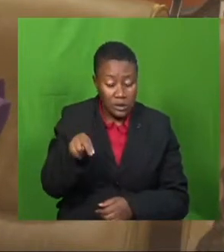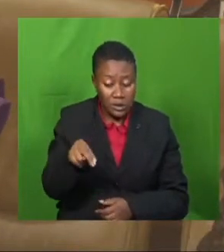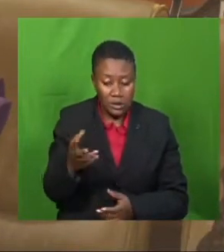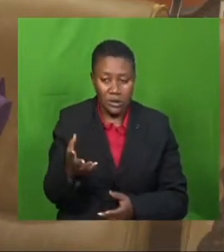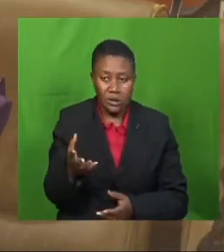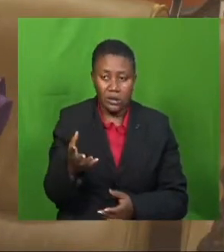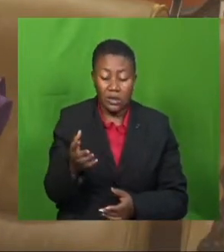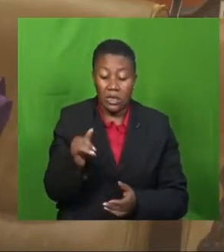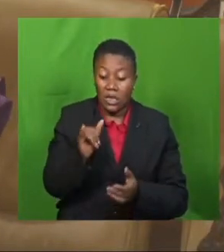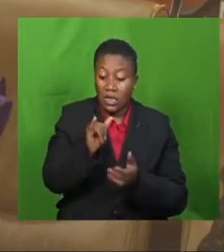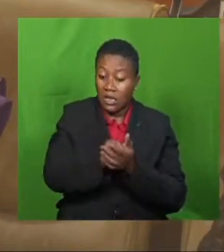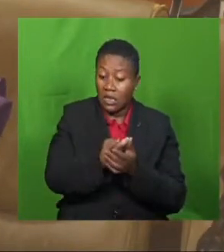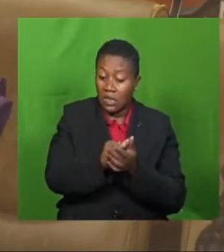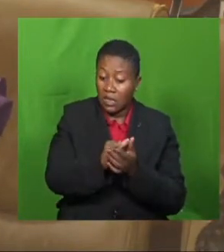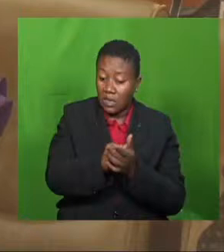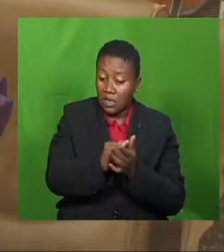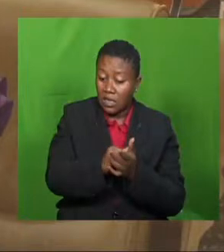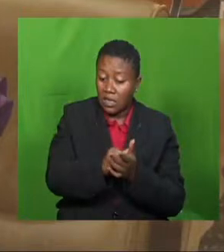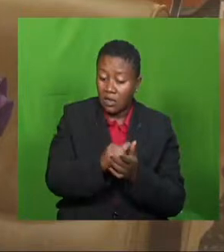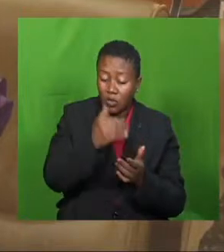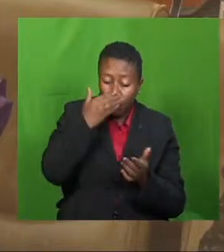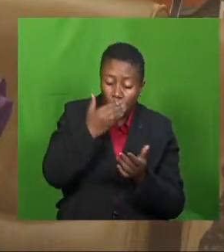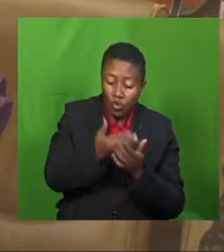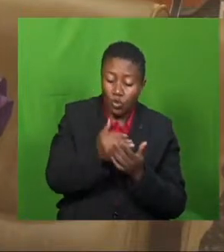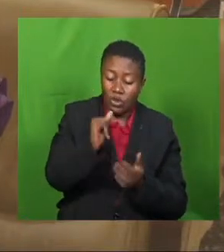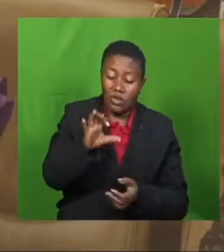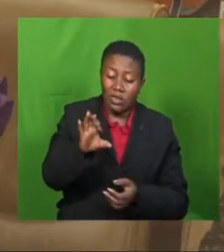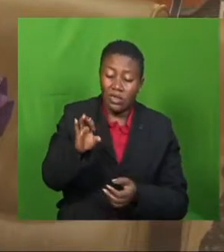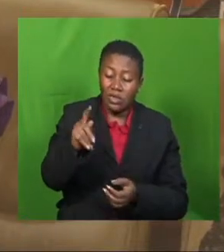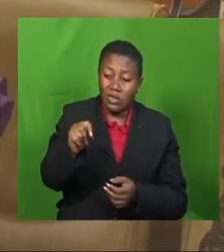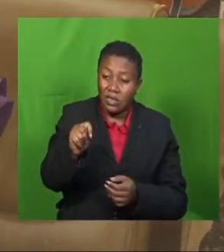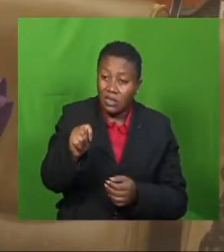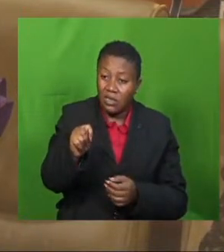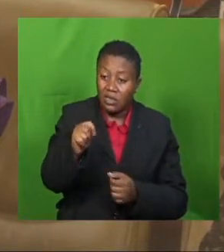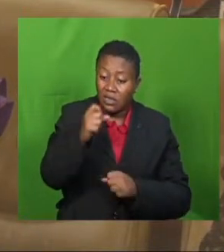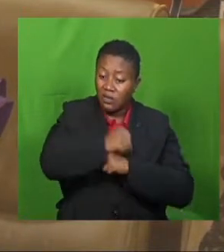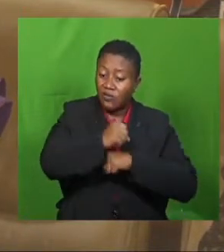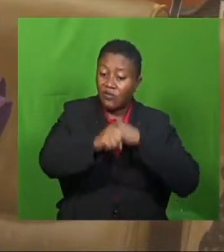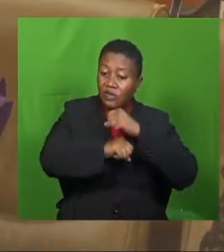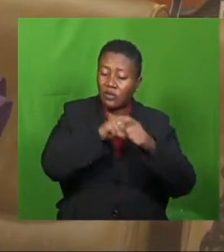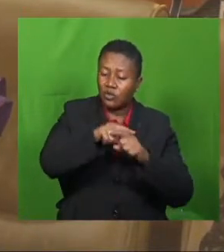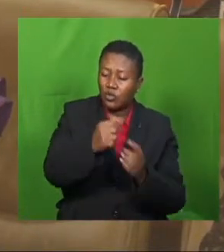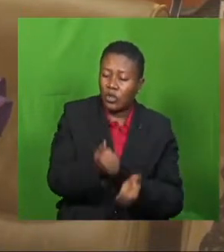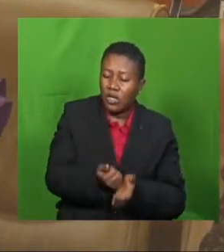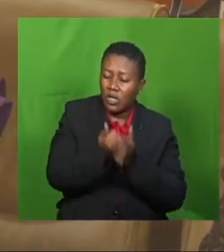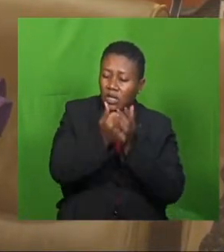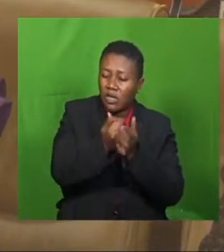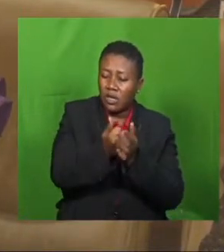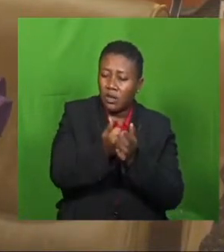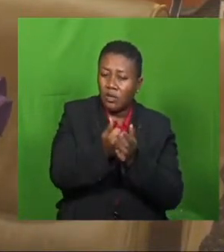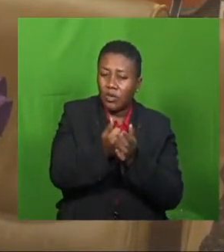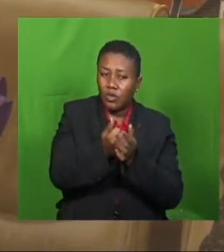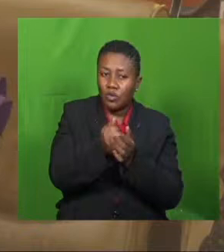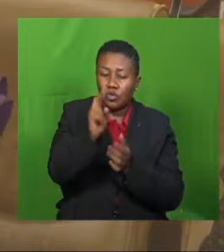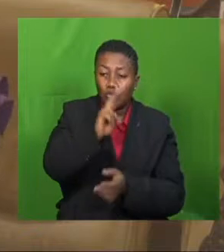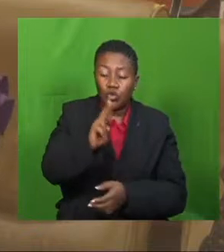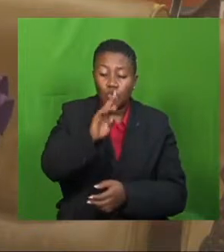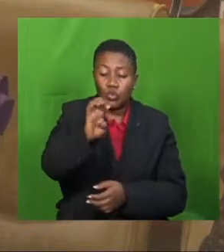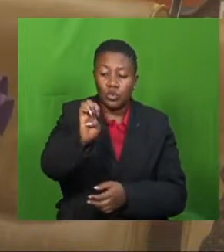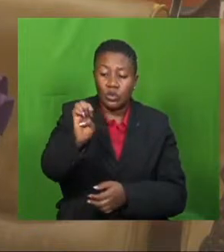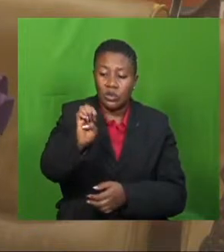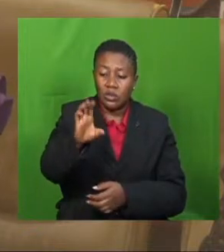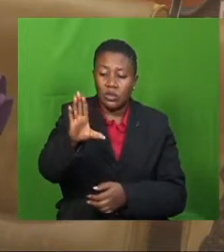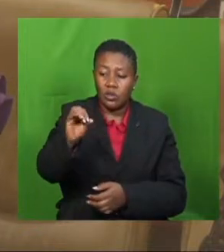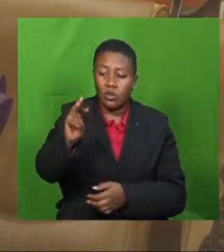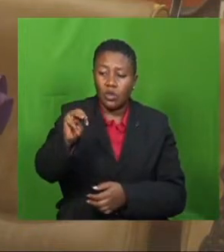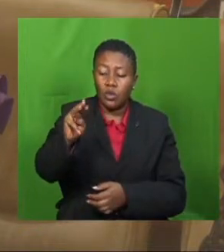robust digital ICT infrastructure to facilitate e-commerce across the continent to assist the